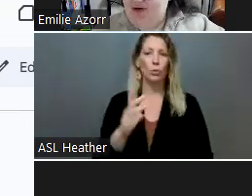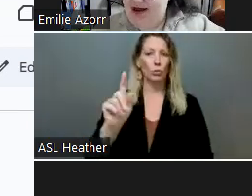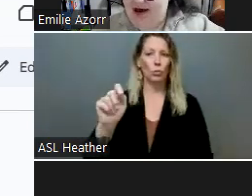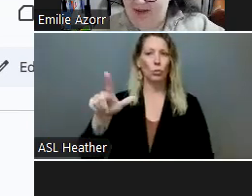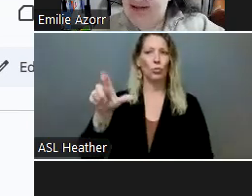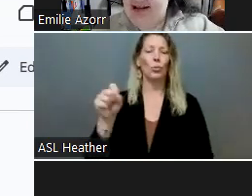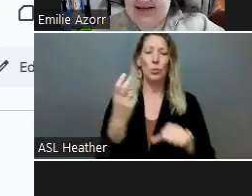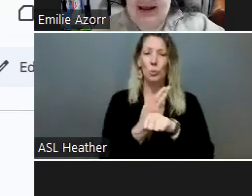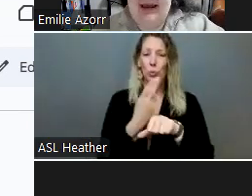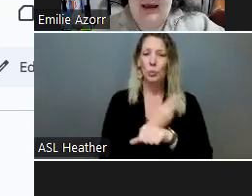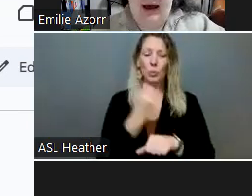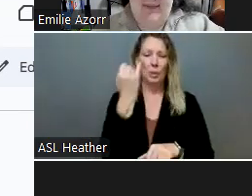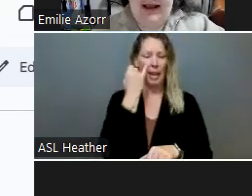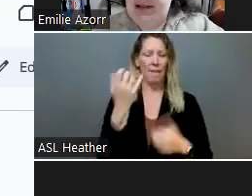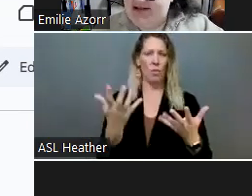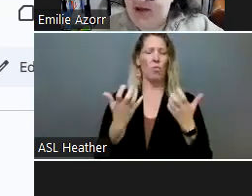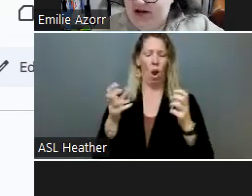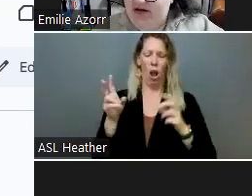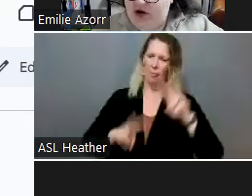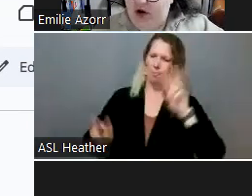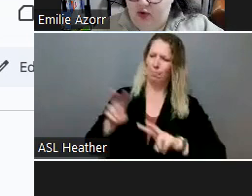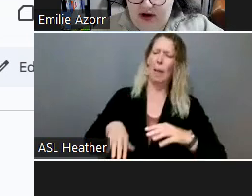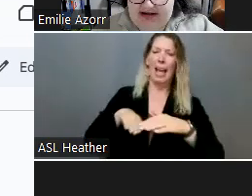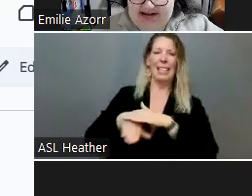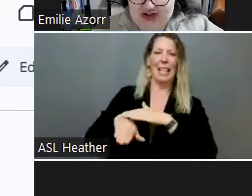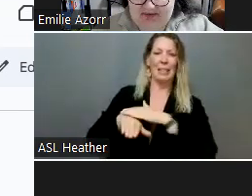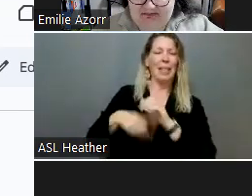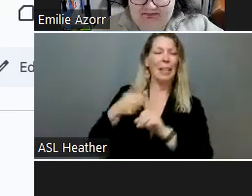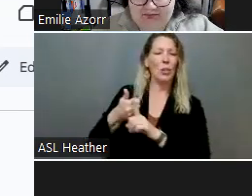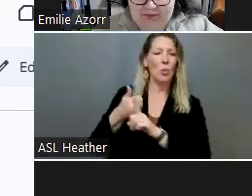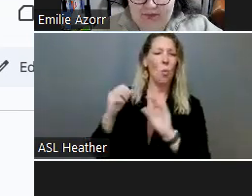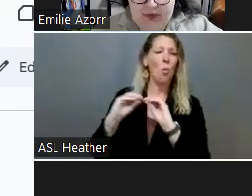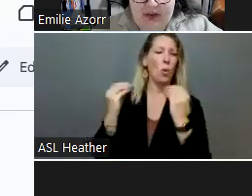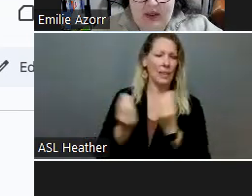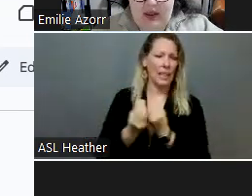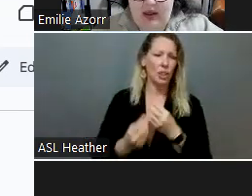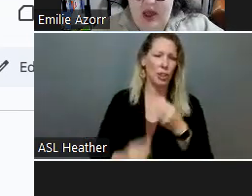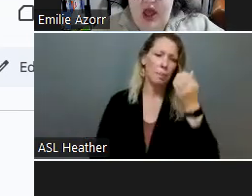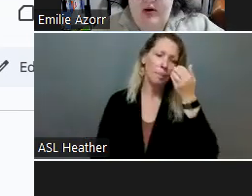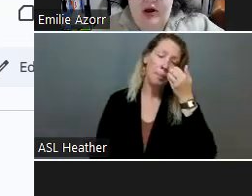if they want to assess accessibility at their own organization.